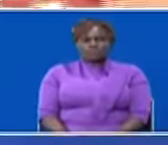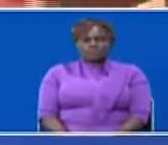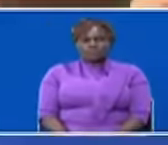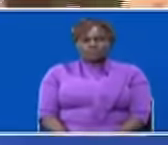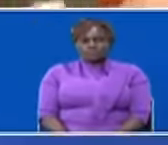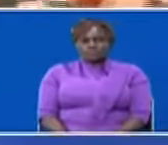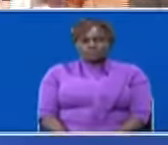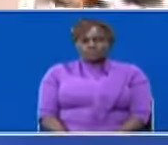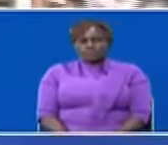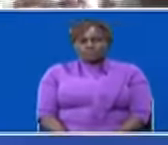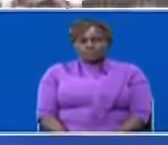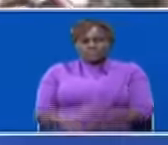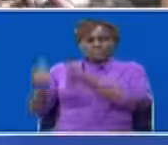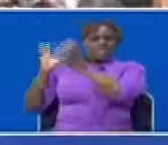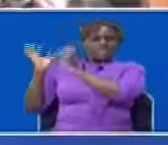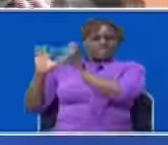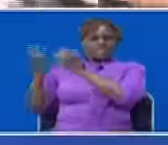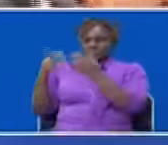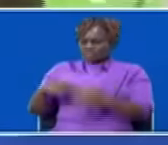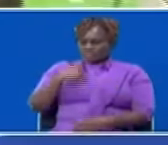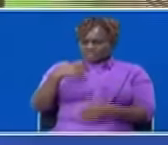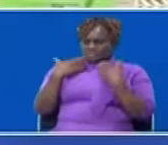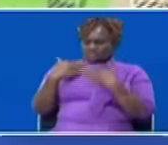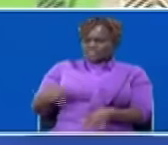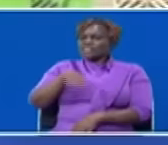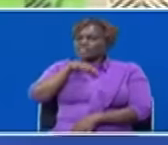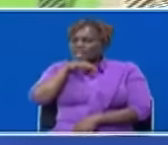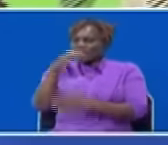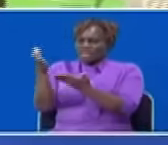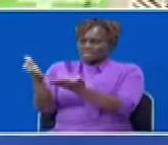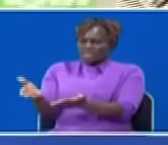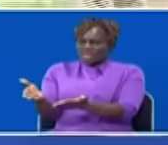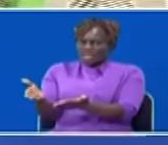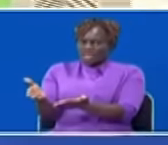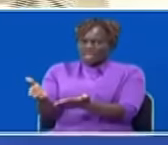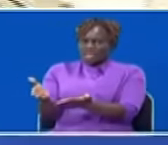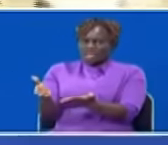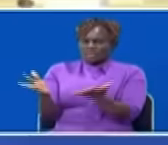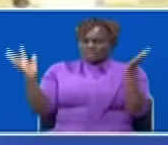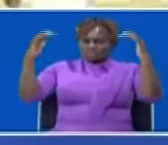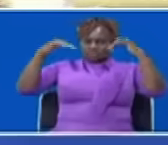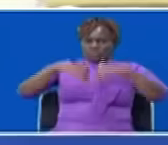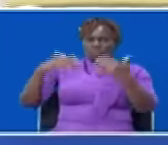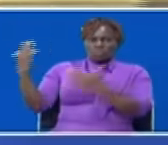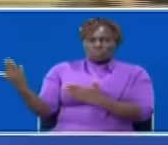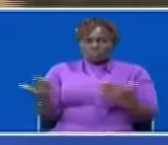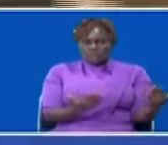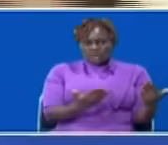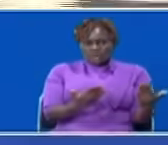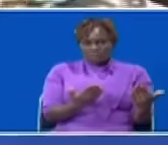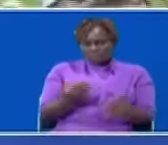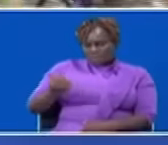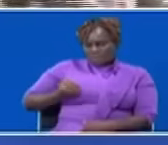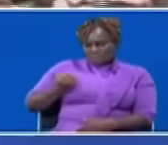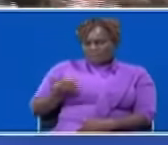After a tour of Kilifi County where Raila Odinga led his court brigade several rallies to welcome Asha Jumwa back